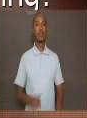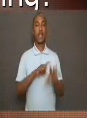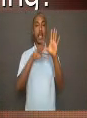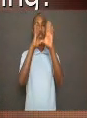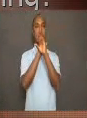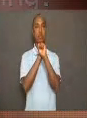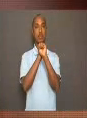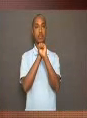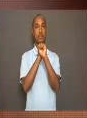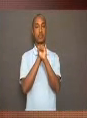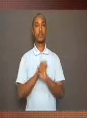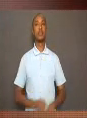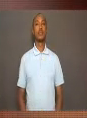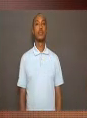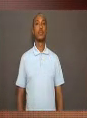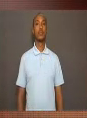Time's up.